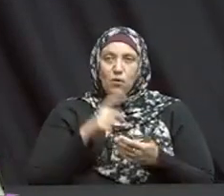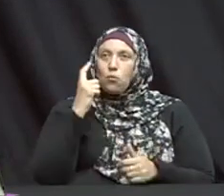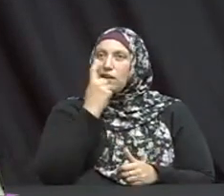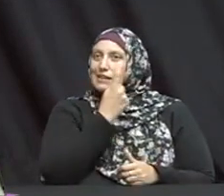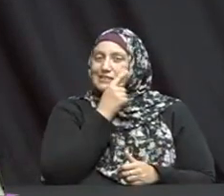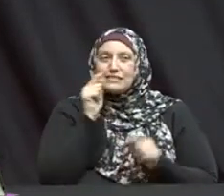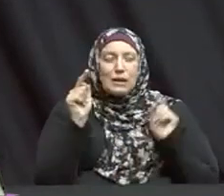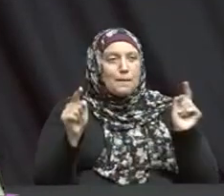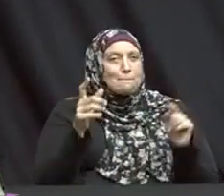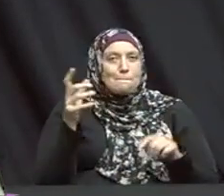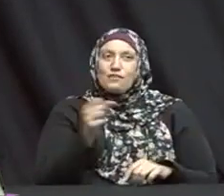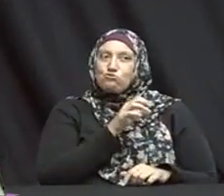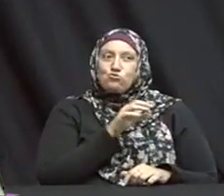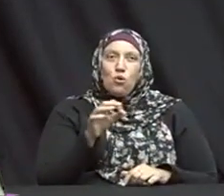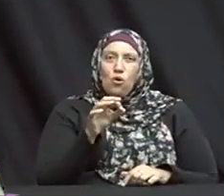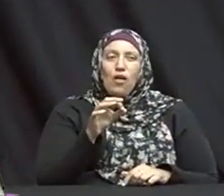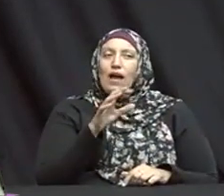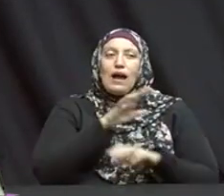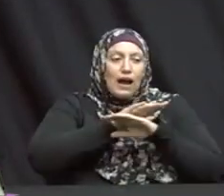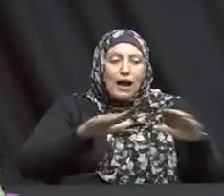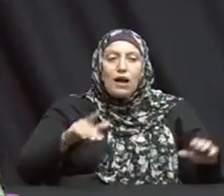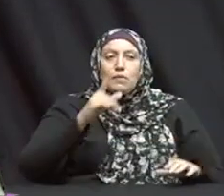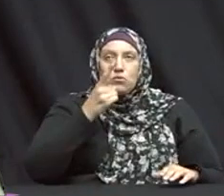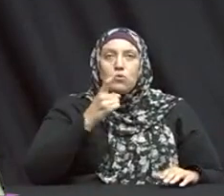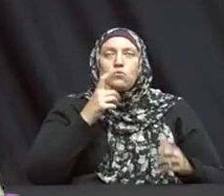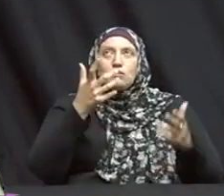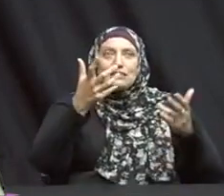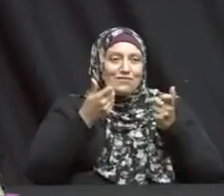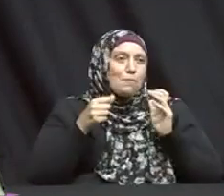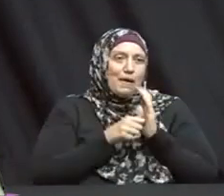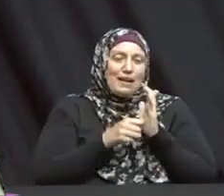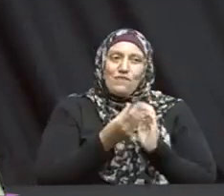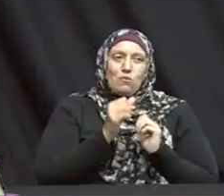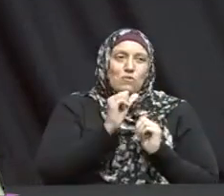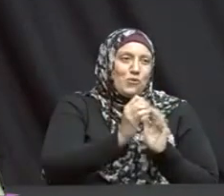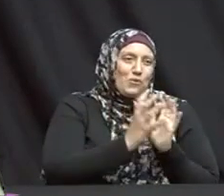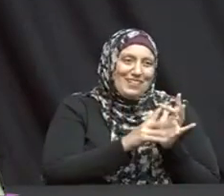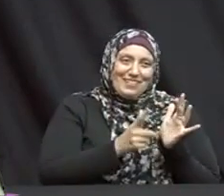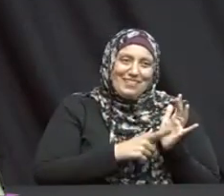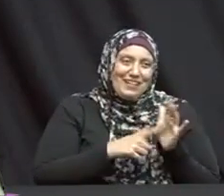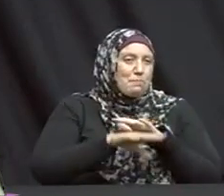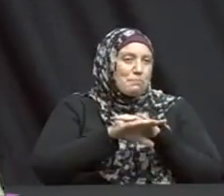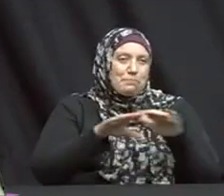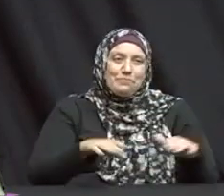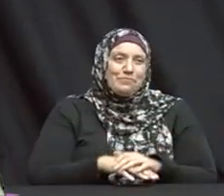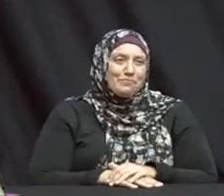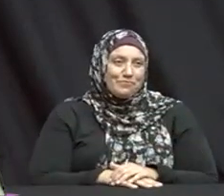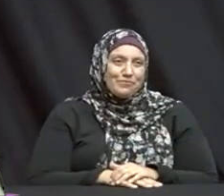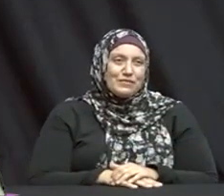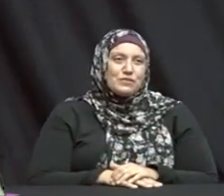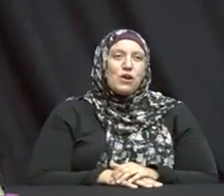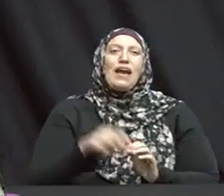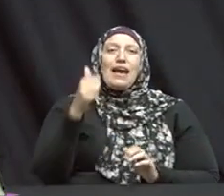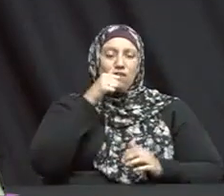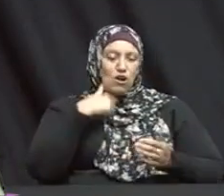generally beneficiaries. So somebody who is to receive a benefit under the will should not be a witness to the